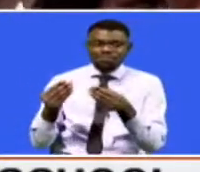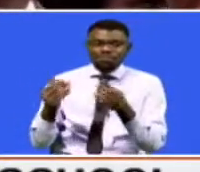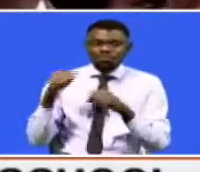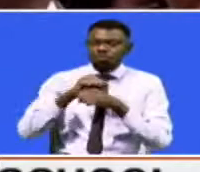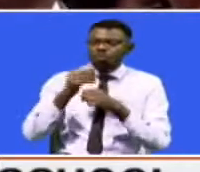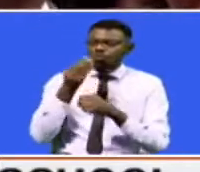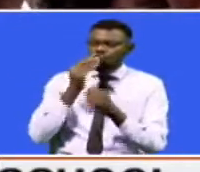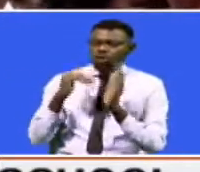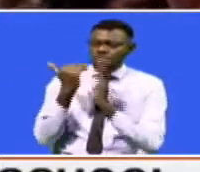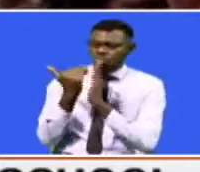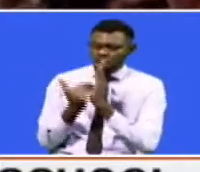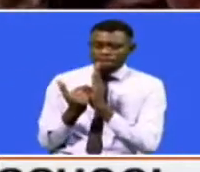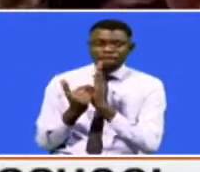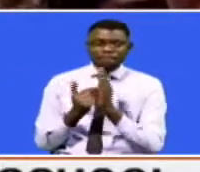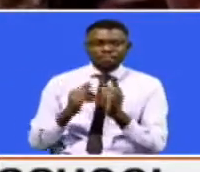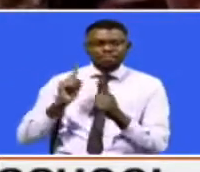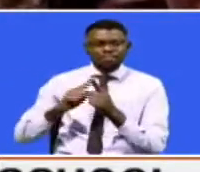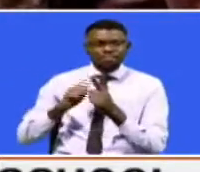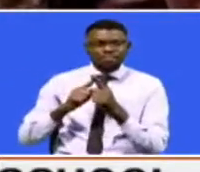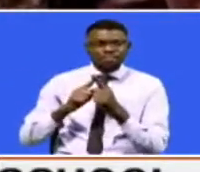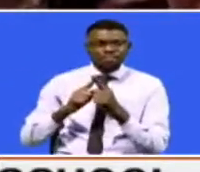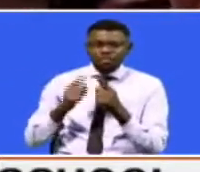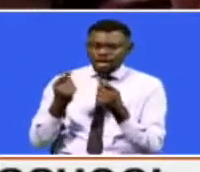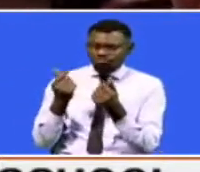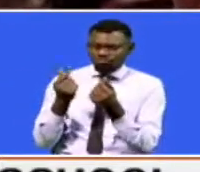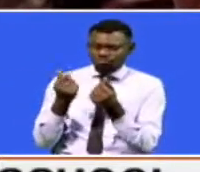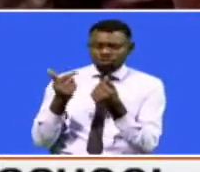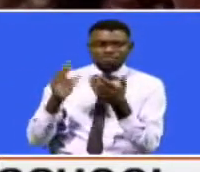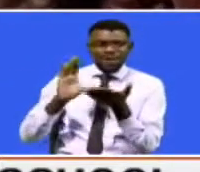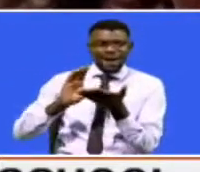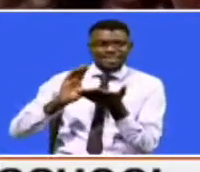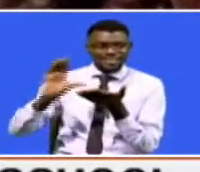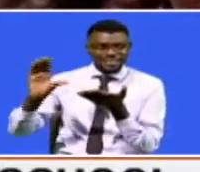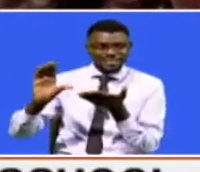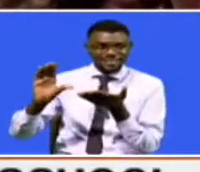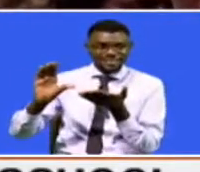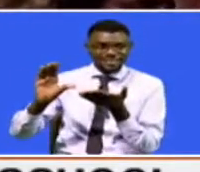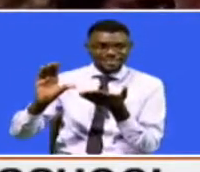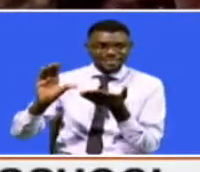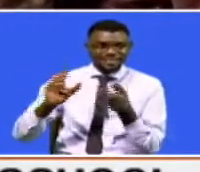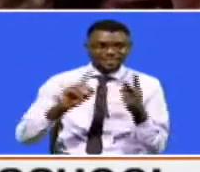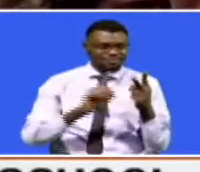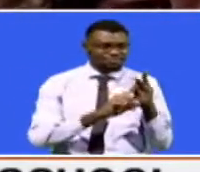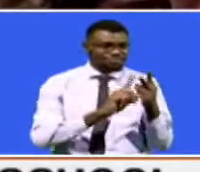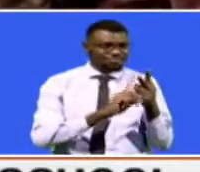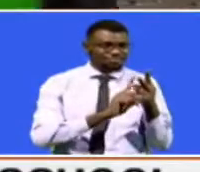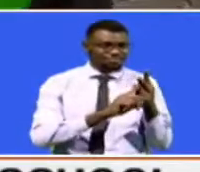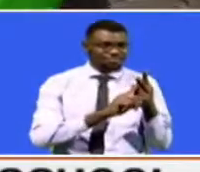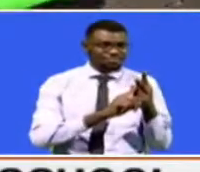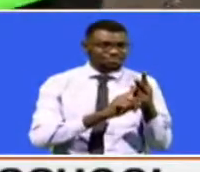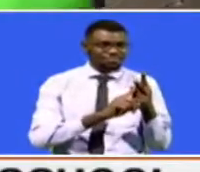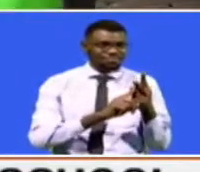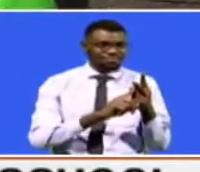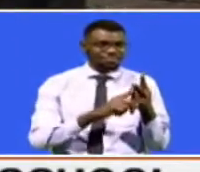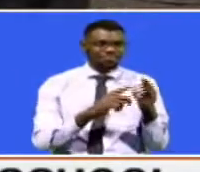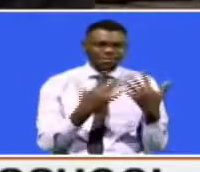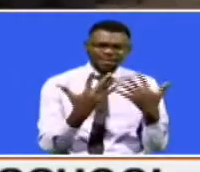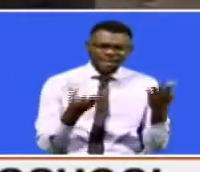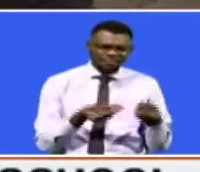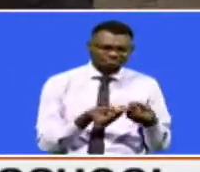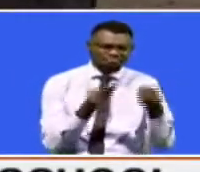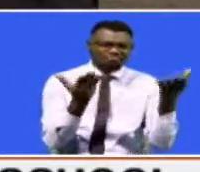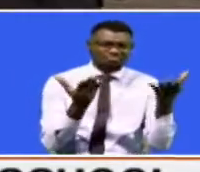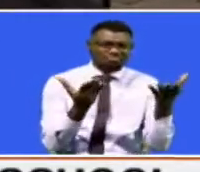program. One is cash transfer, and the other one is in kind. An assortment